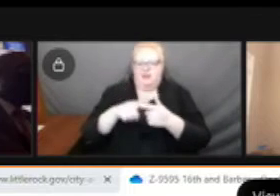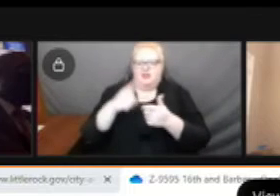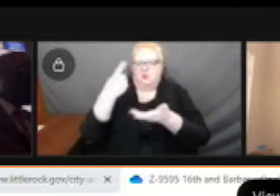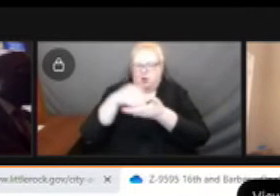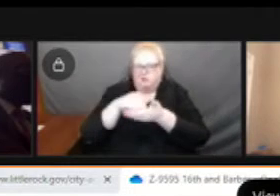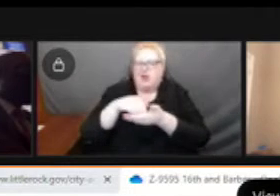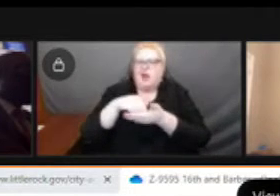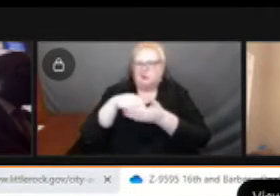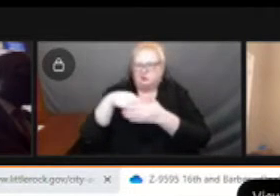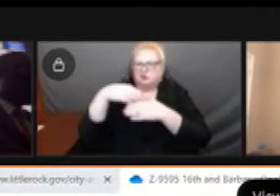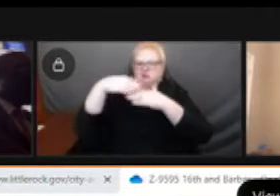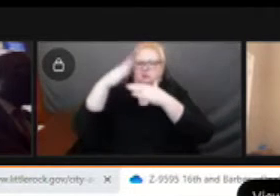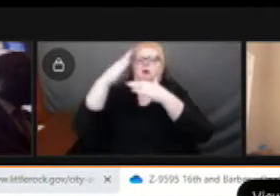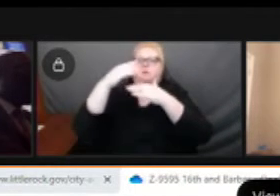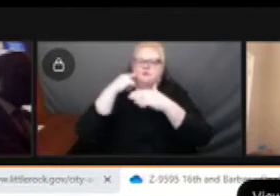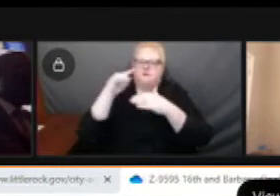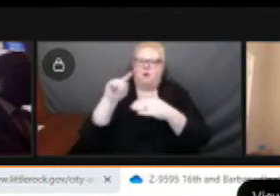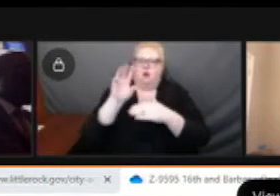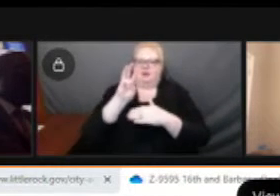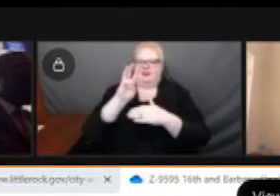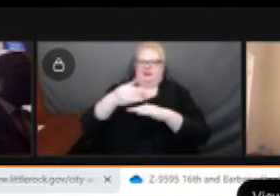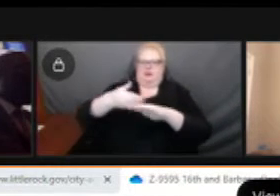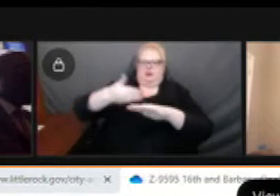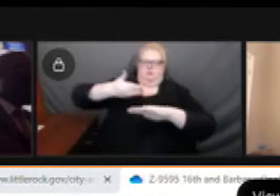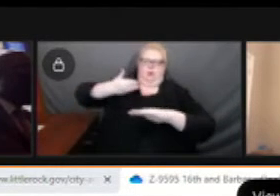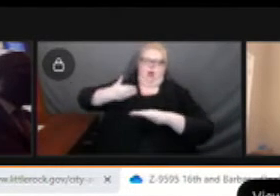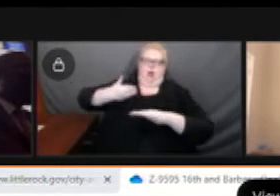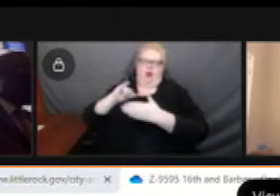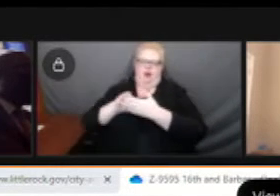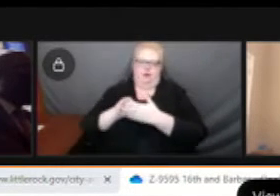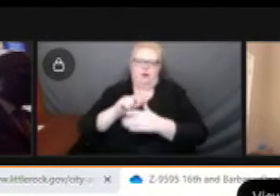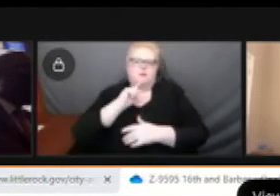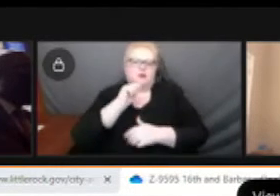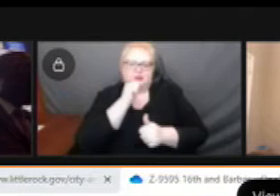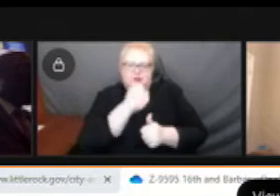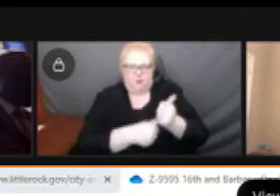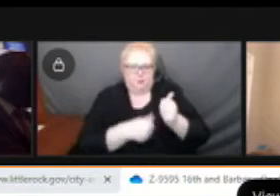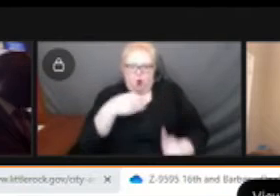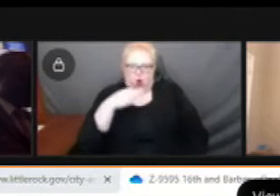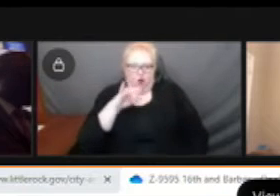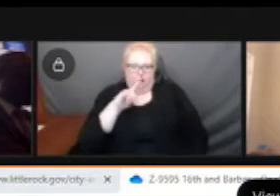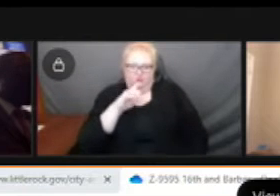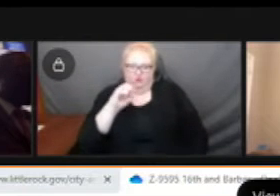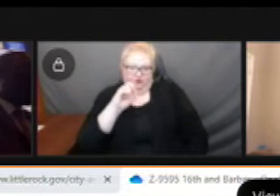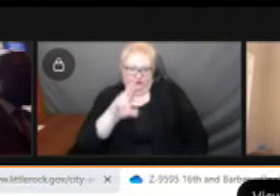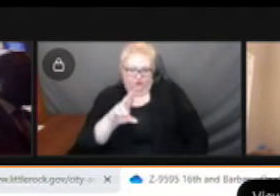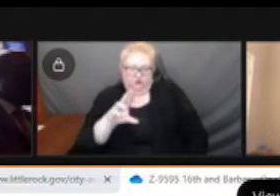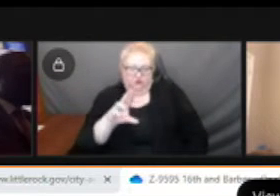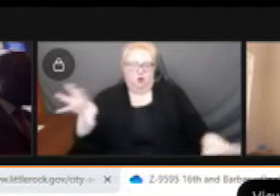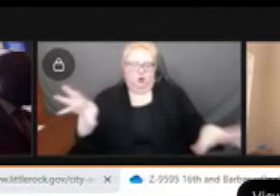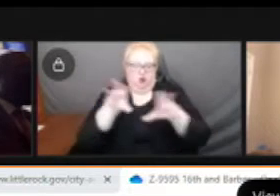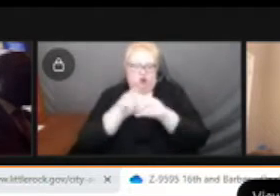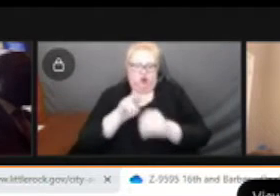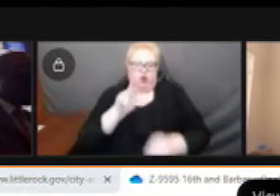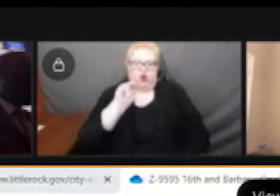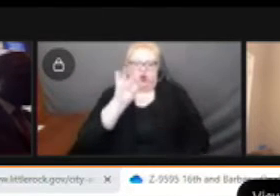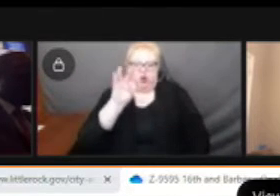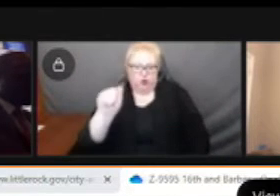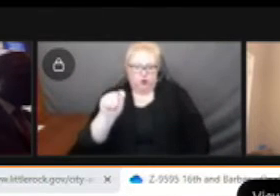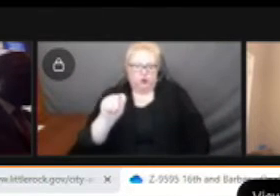that are facing the corner. Okay, all right, but it's not per floor. It's per the two. So